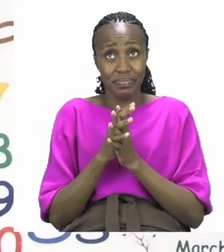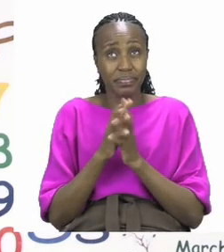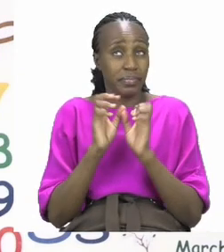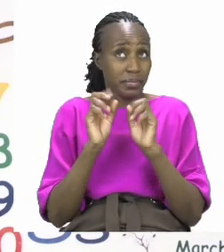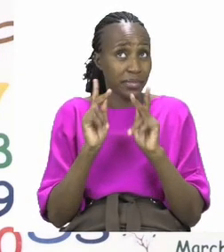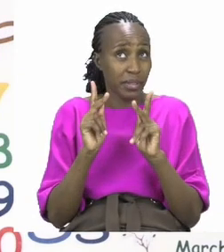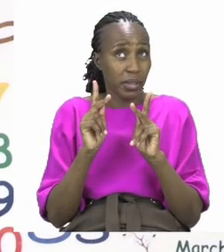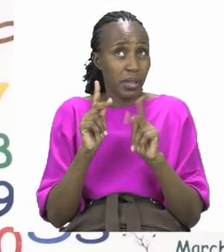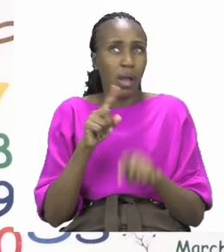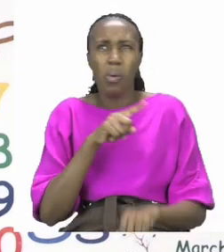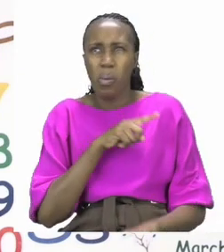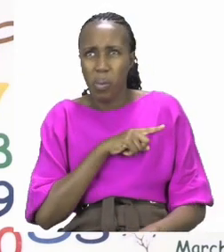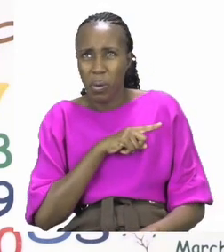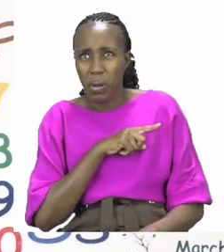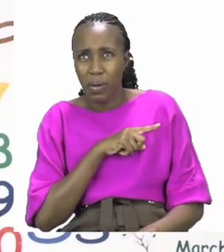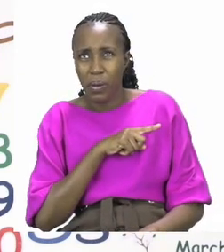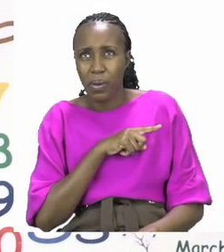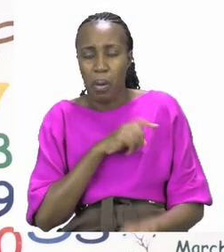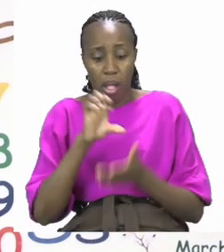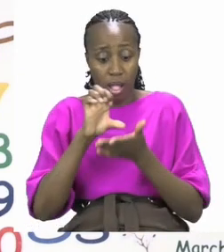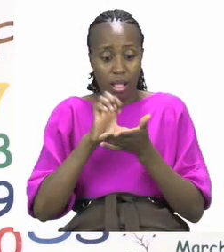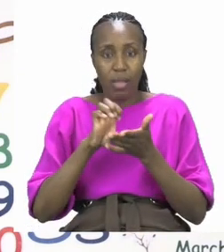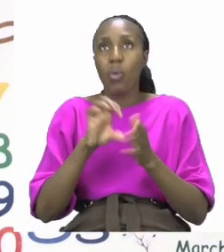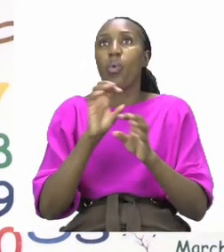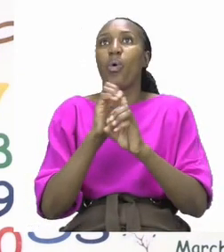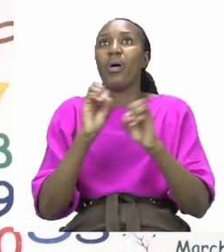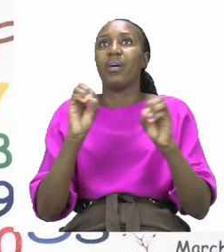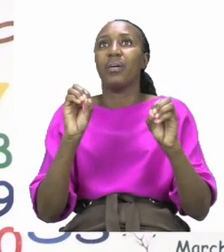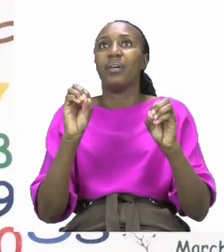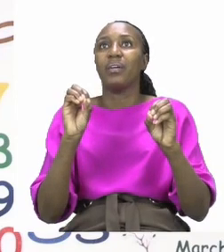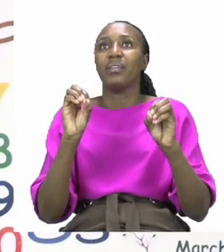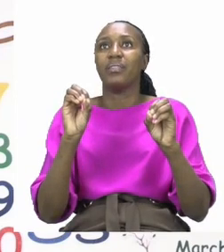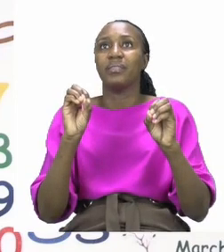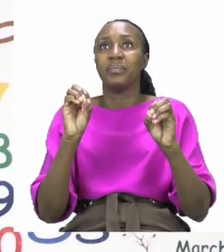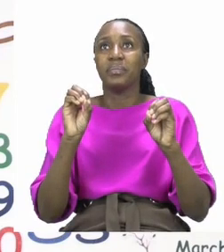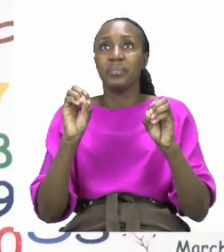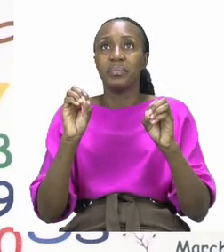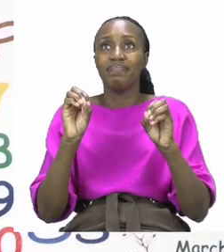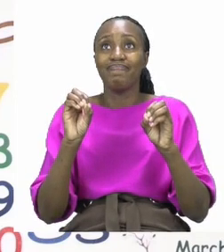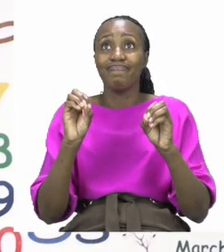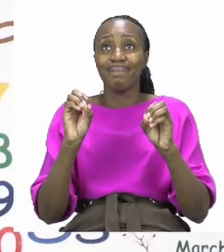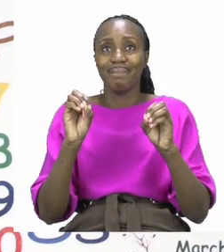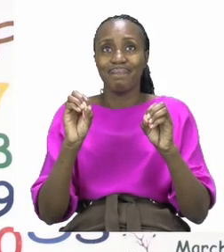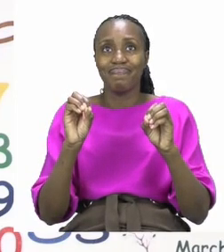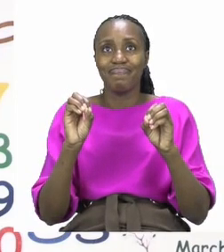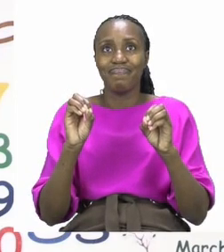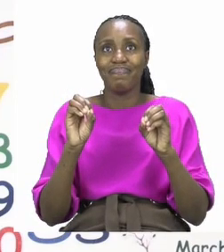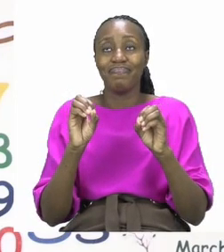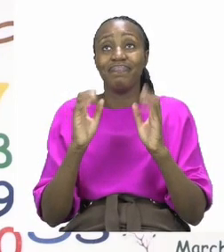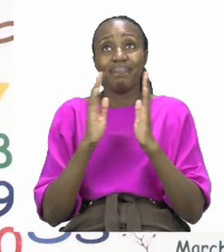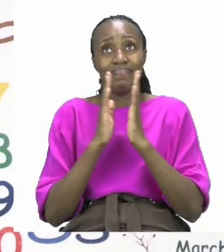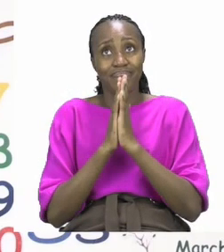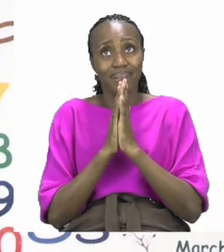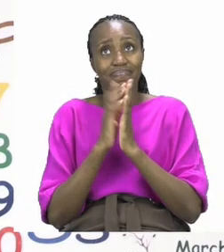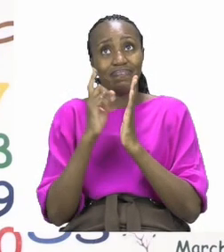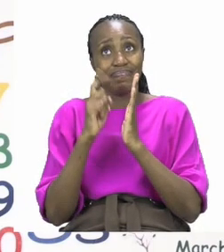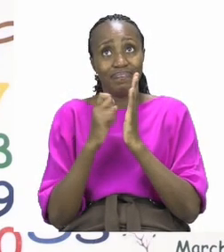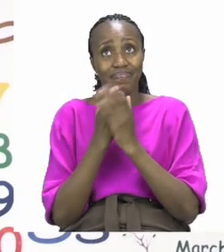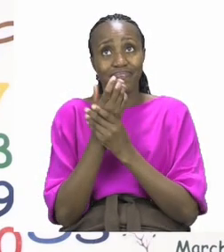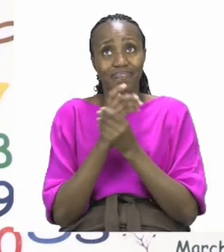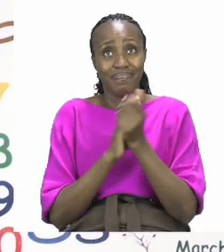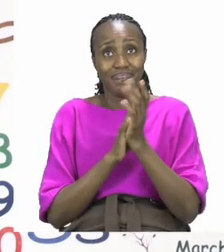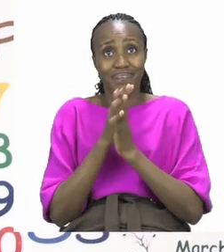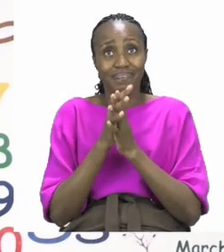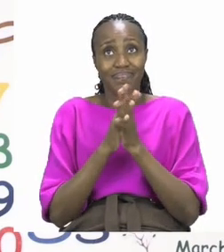our hands makes all the germs that might be on our hands go away. So let's sanitize so we can stay nice